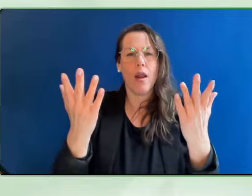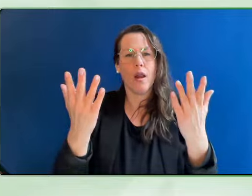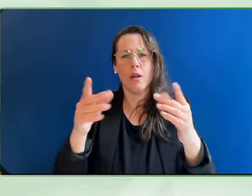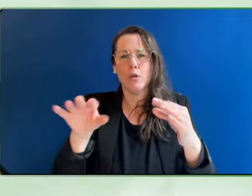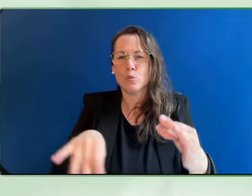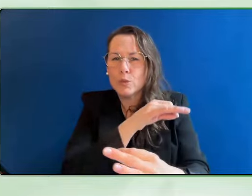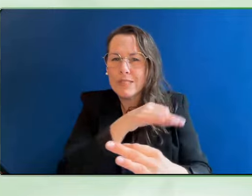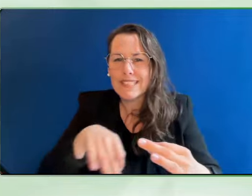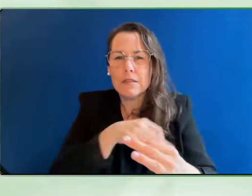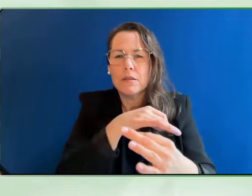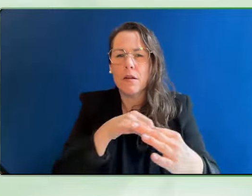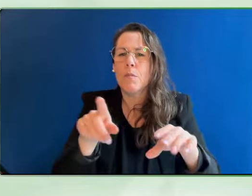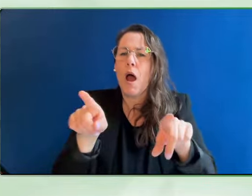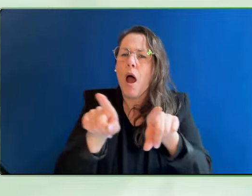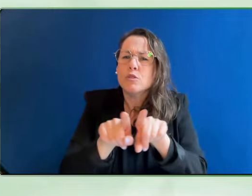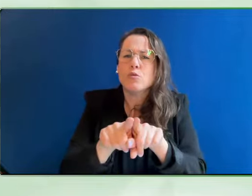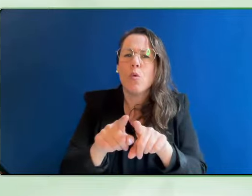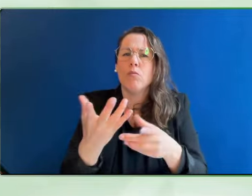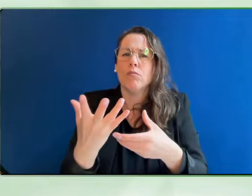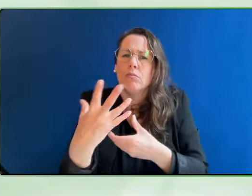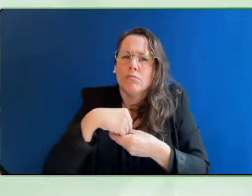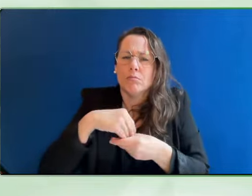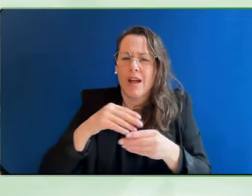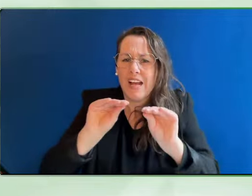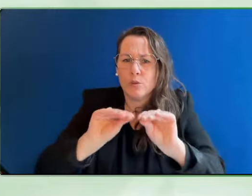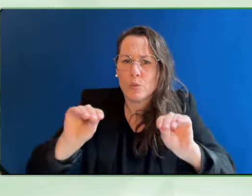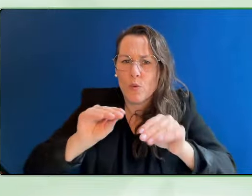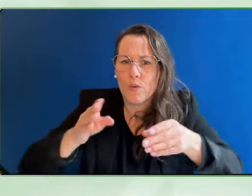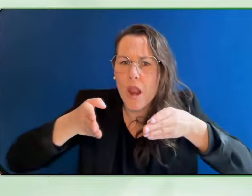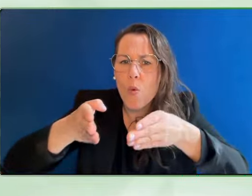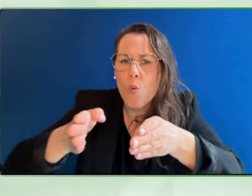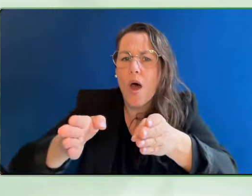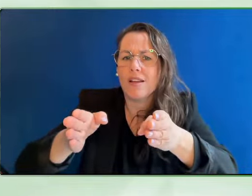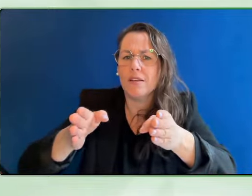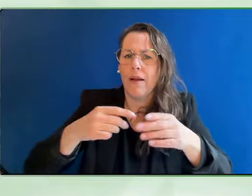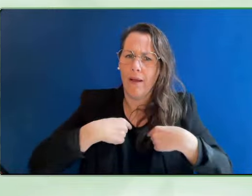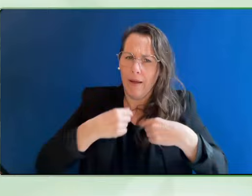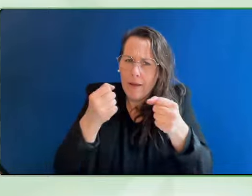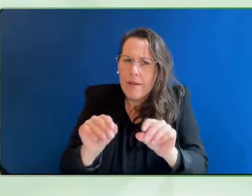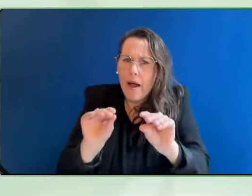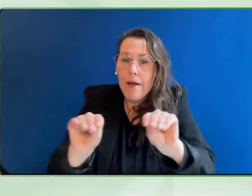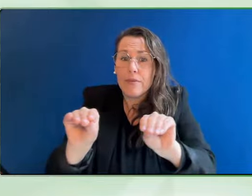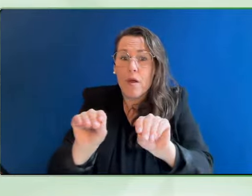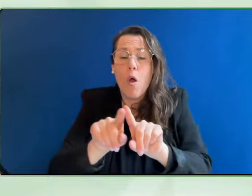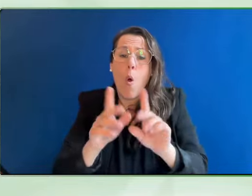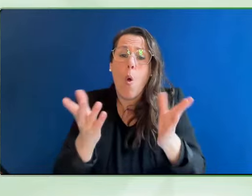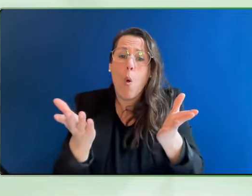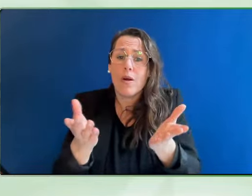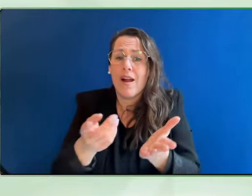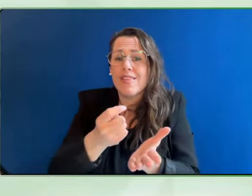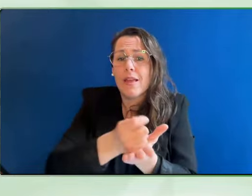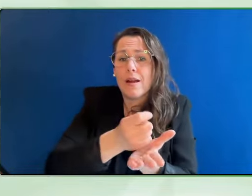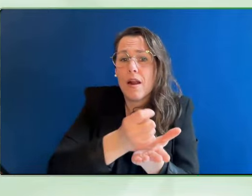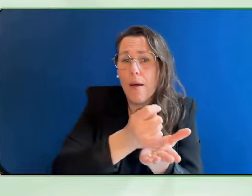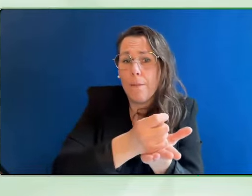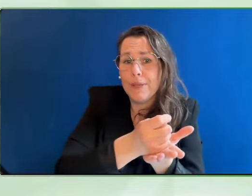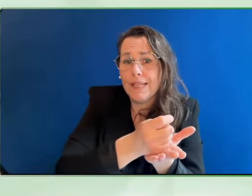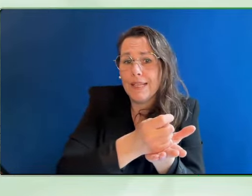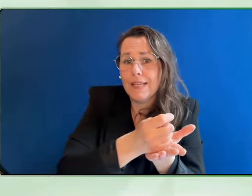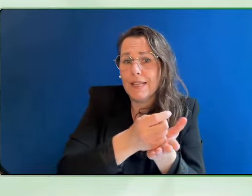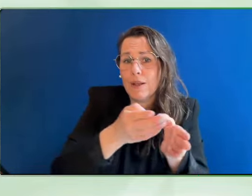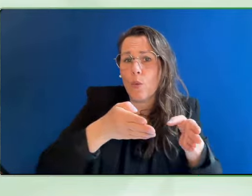Do you have an anecdote for us? Do you have an anecdote for us? an anecdote, like a